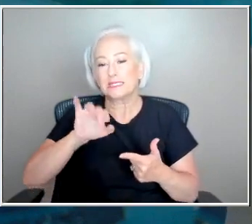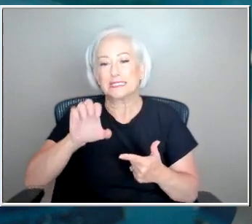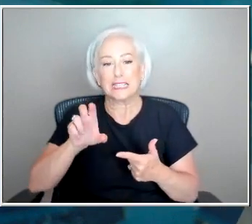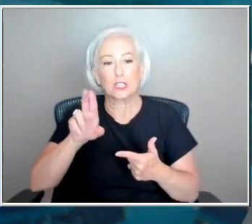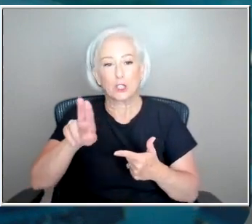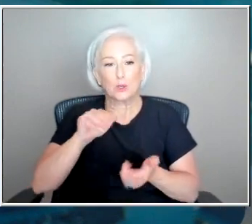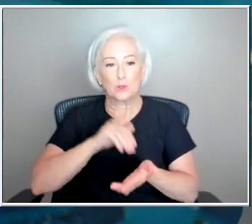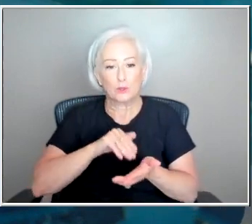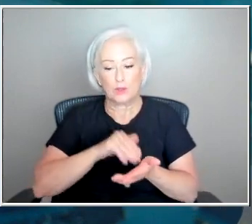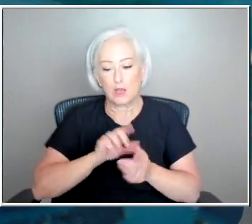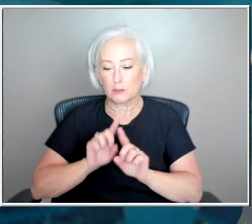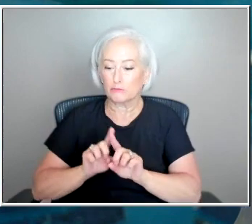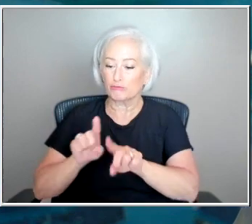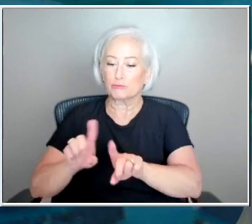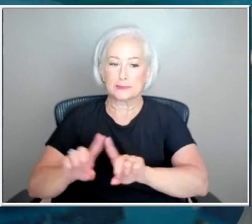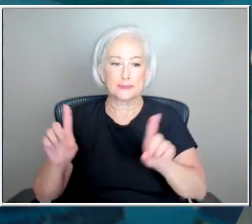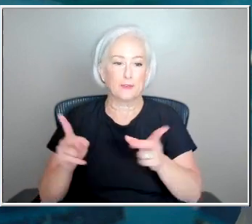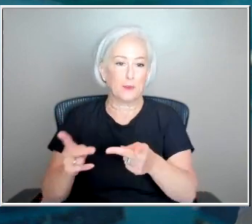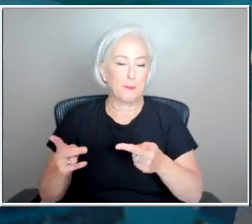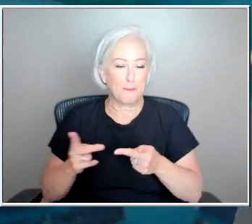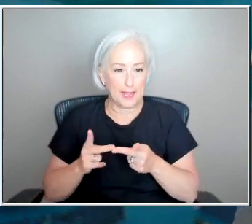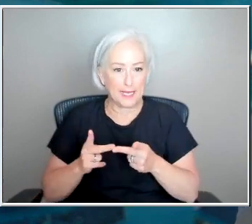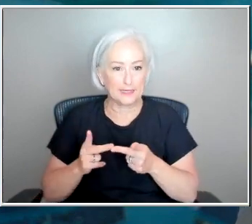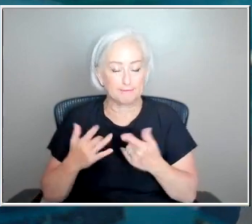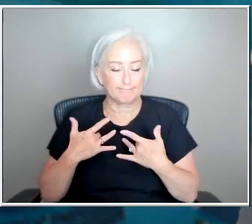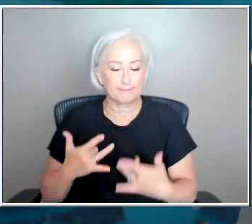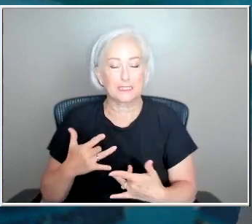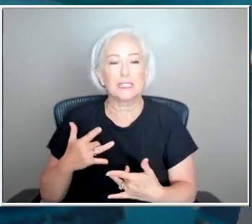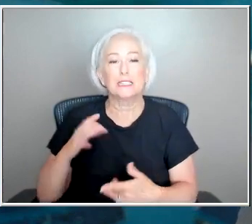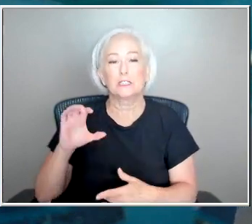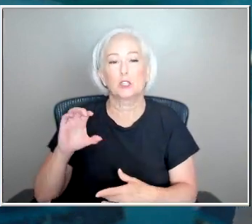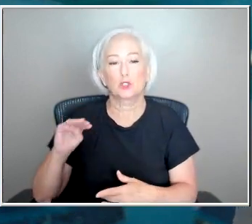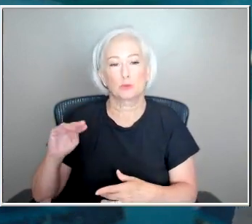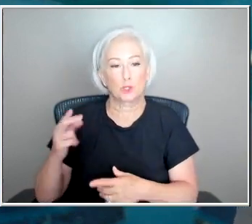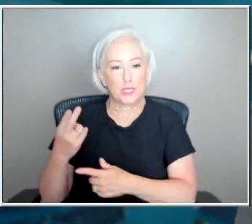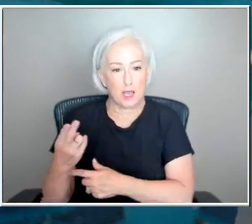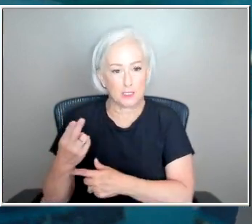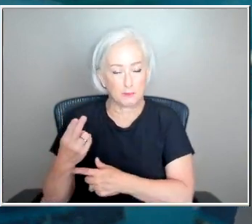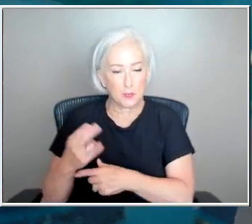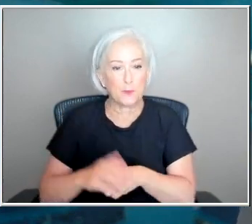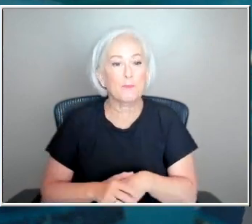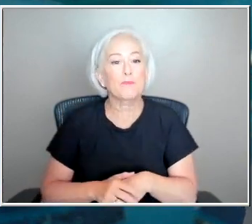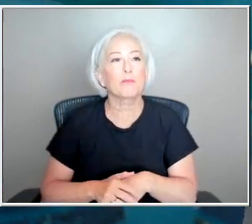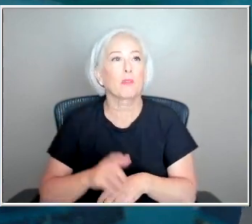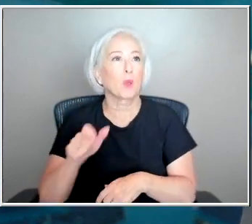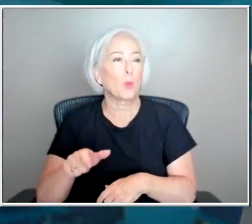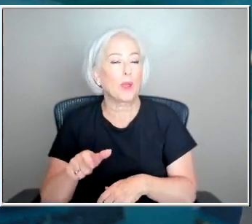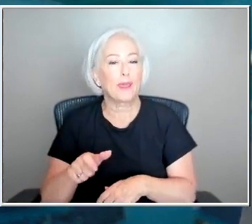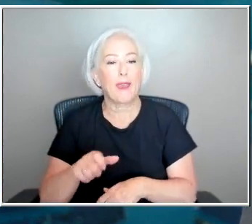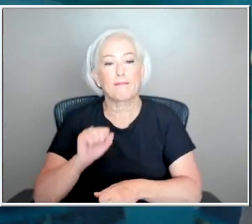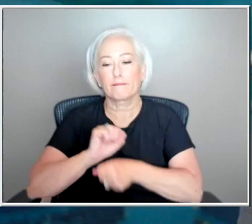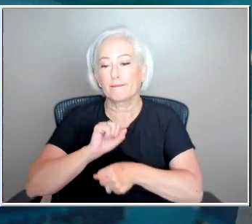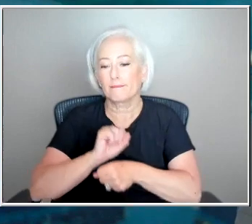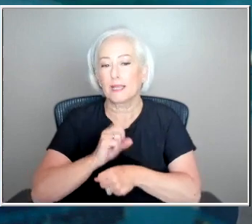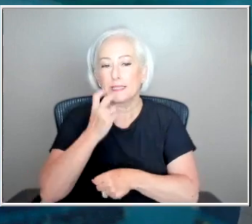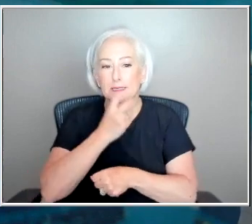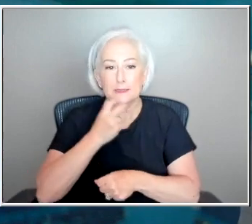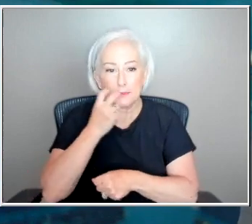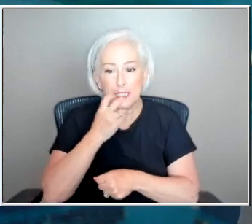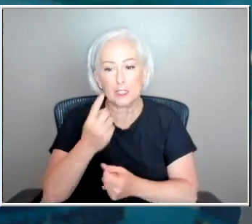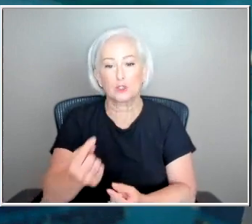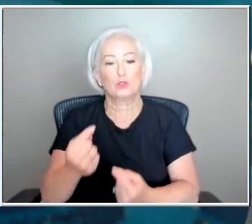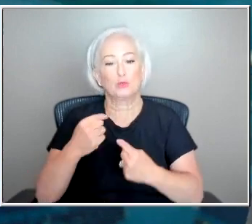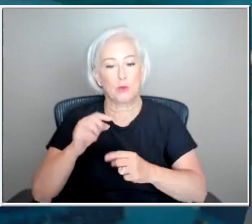Mercy. And then we also have the ability to have occupational, speech, and physical therapy come to clinic to do evaluations. We